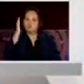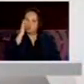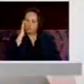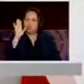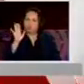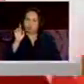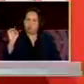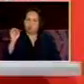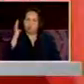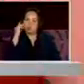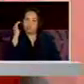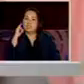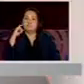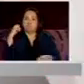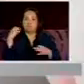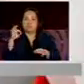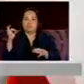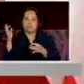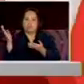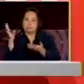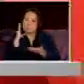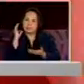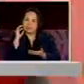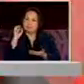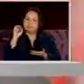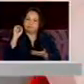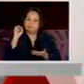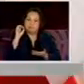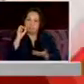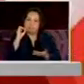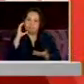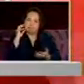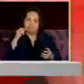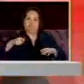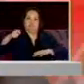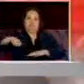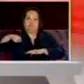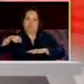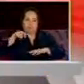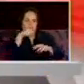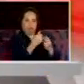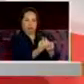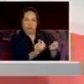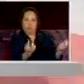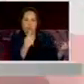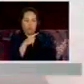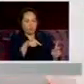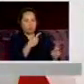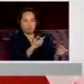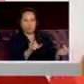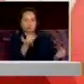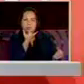Supreme Court, he had punished his fellow government workers for failing to disclose far lesser